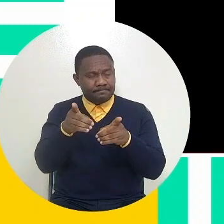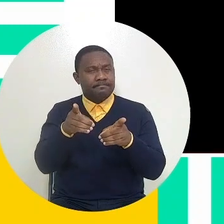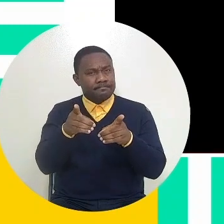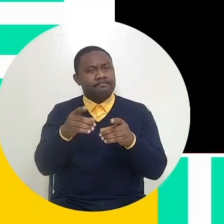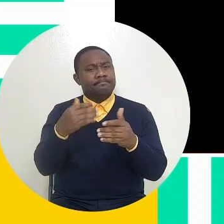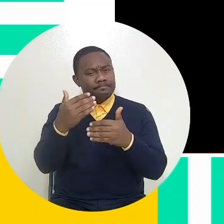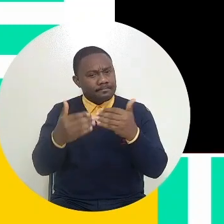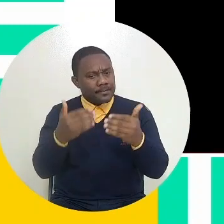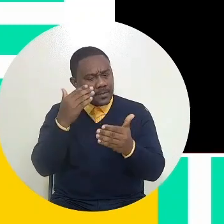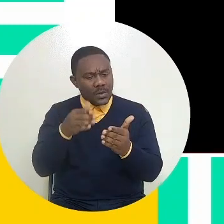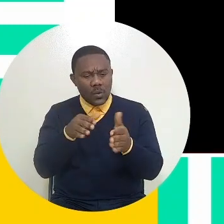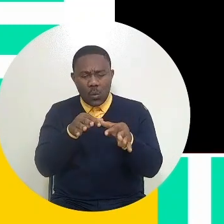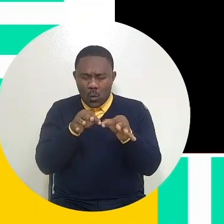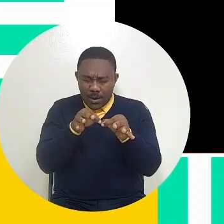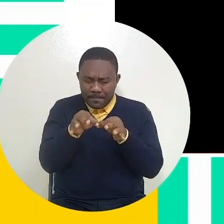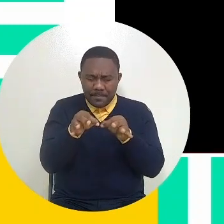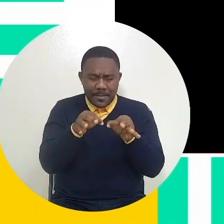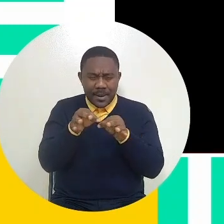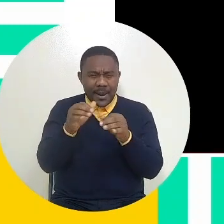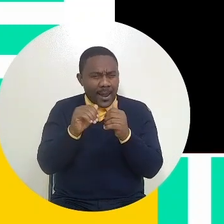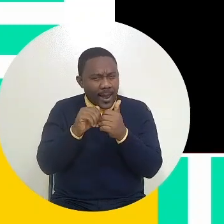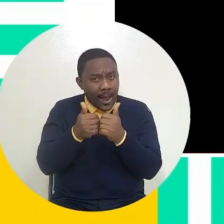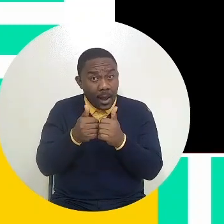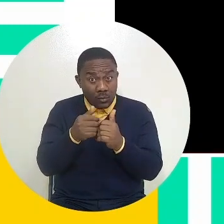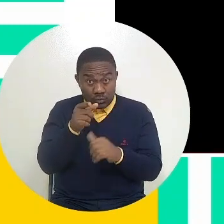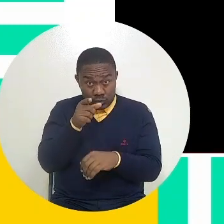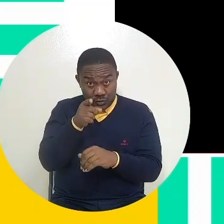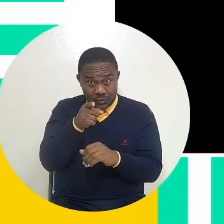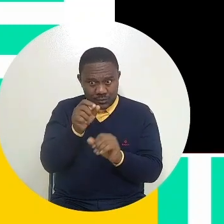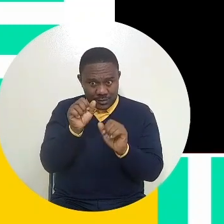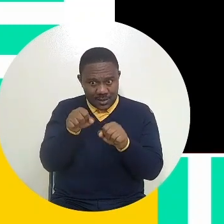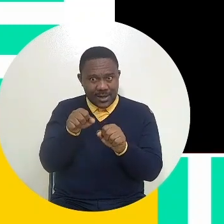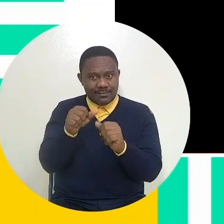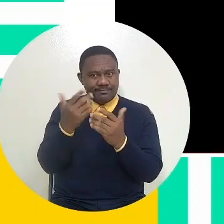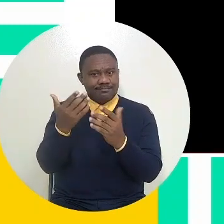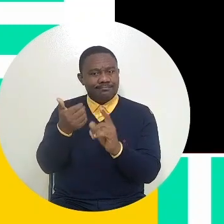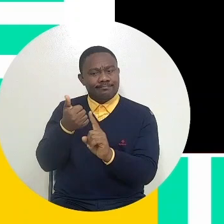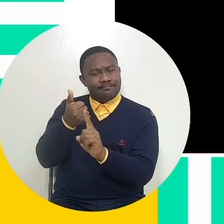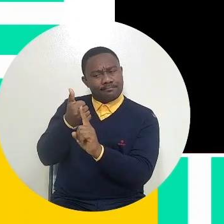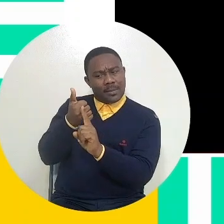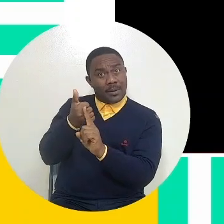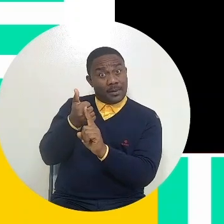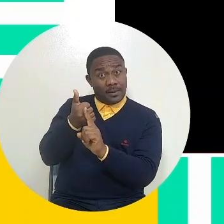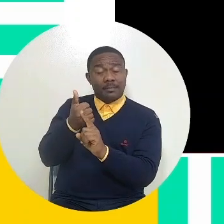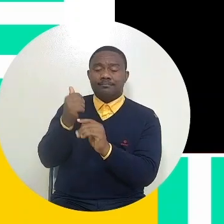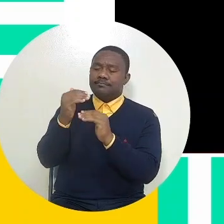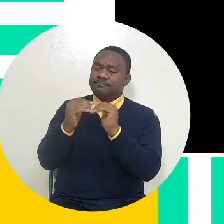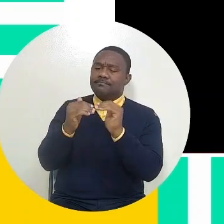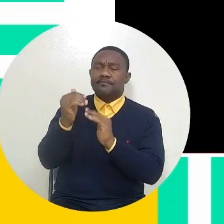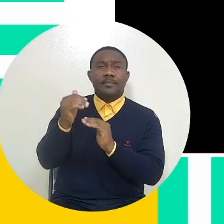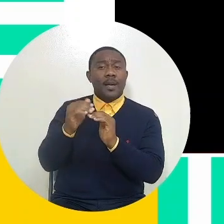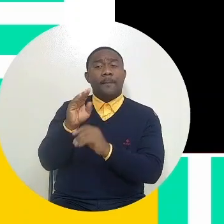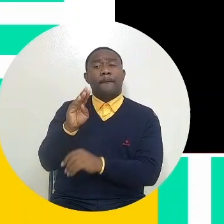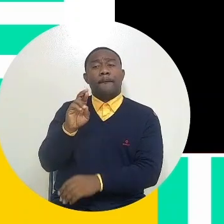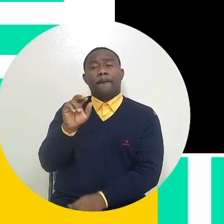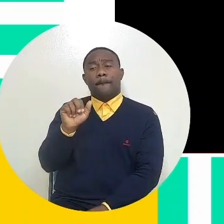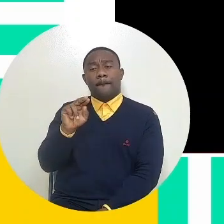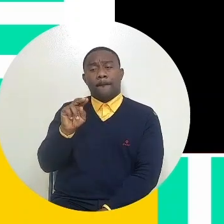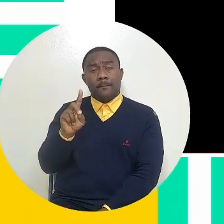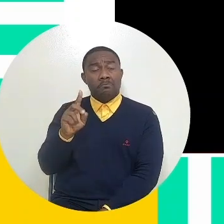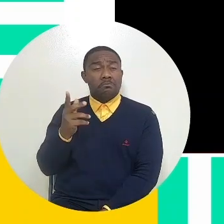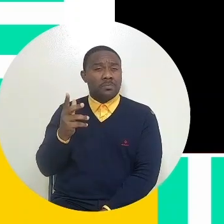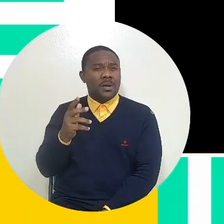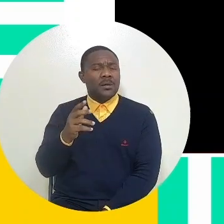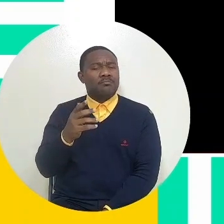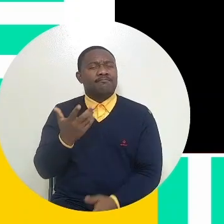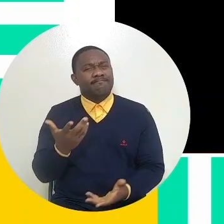build a personal branding, a lasting, reputable one. Now, this is the point. Most of the time, we start off building our brand by